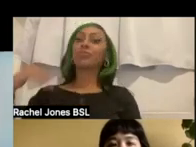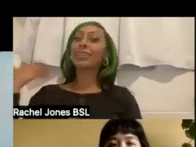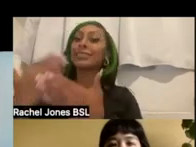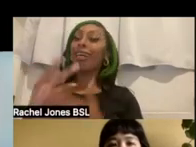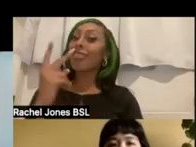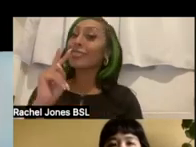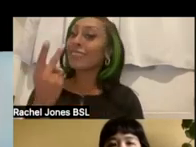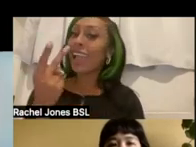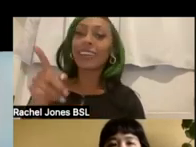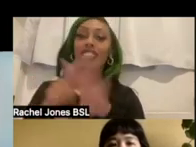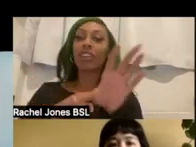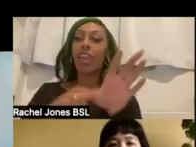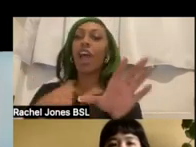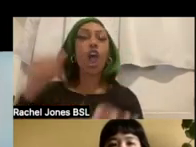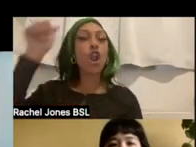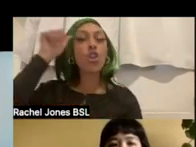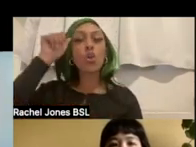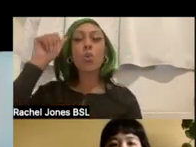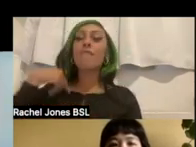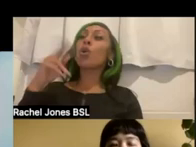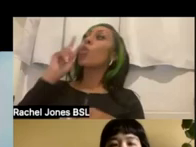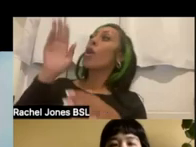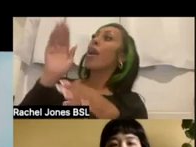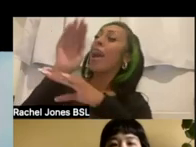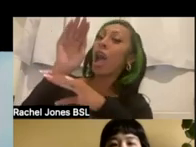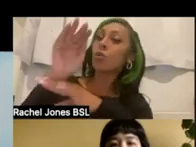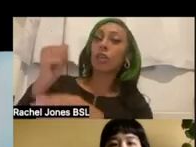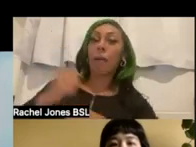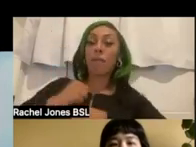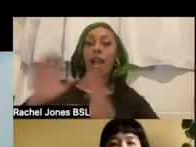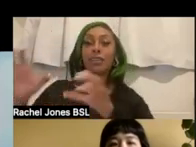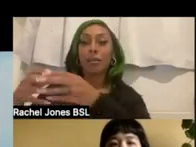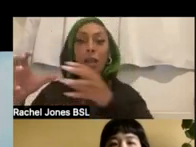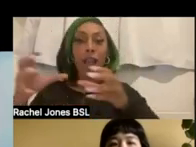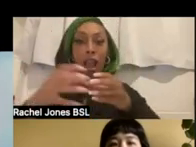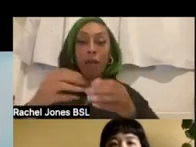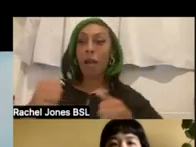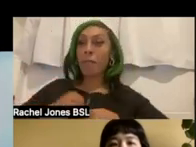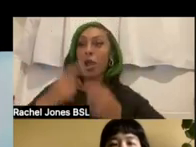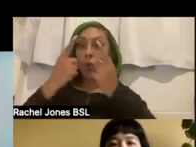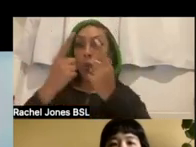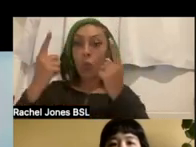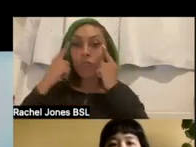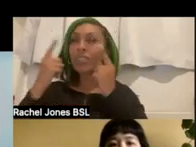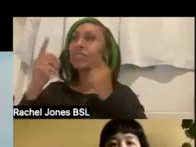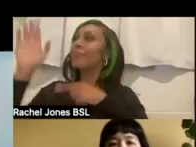home department, my university. I had to look for networks of support, guidance, and solidarity.